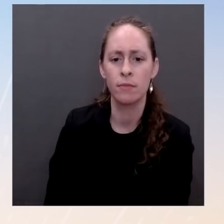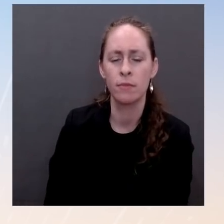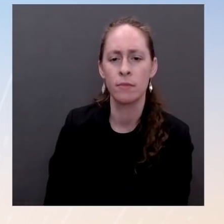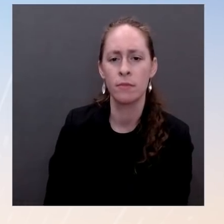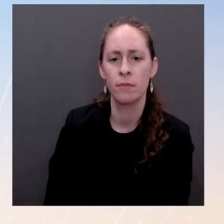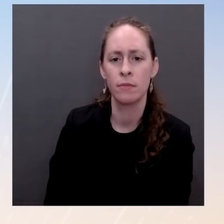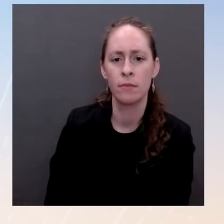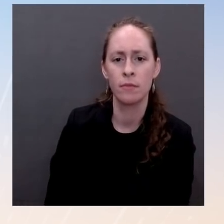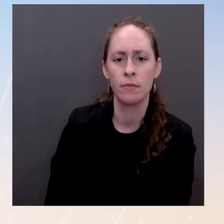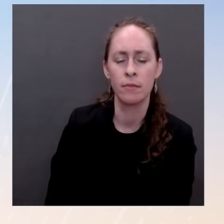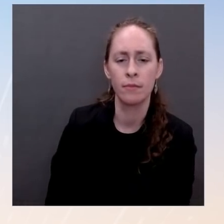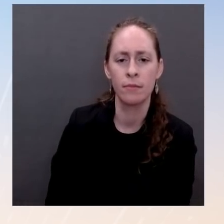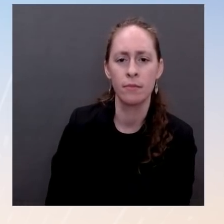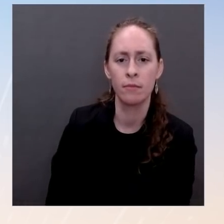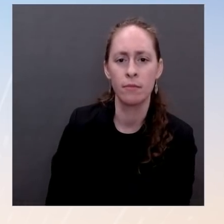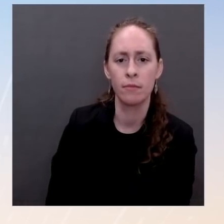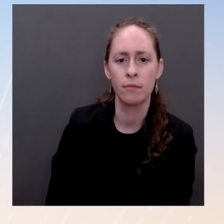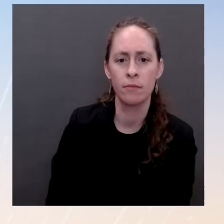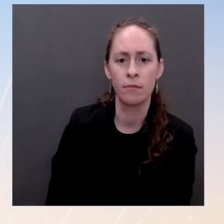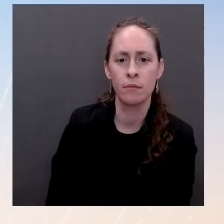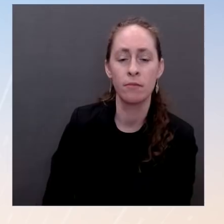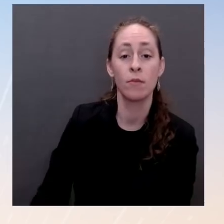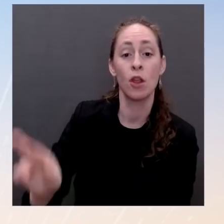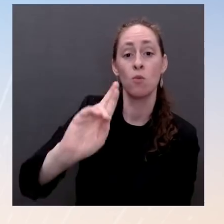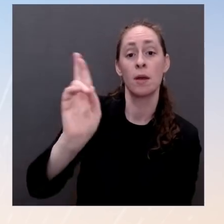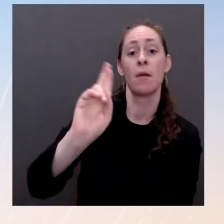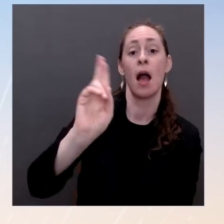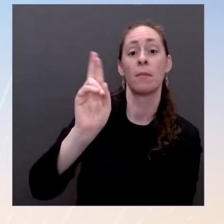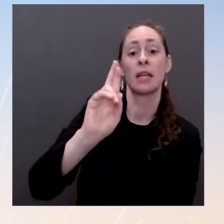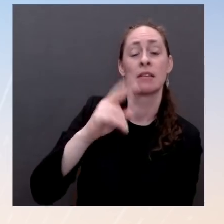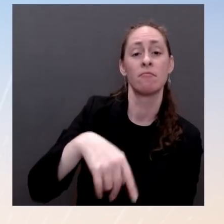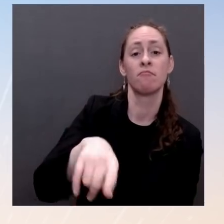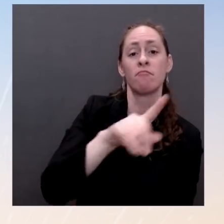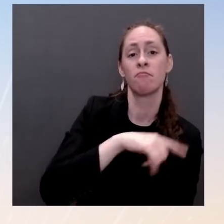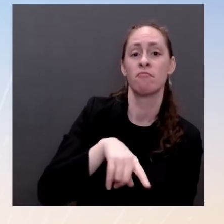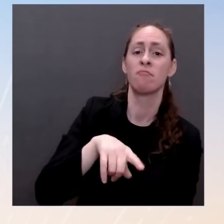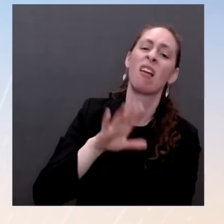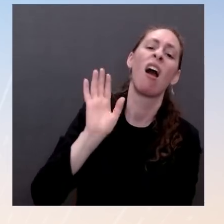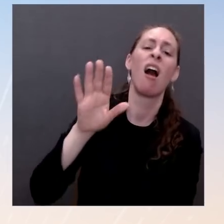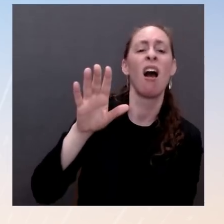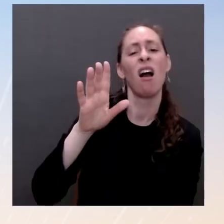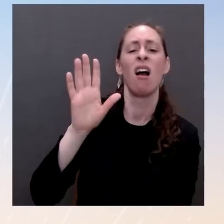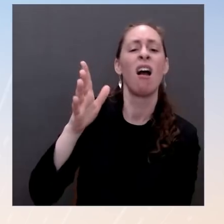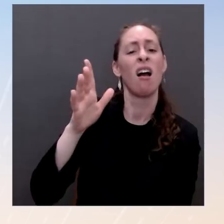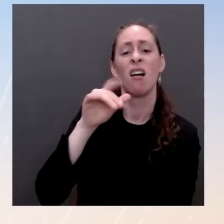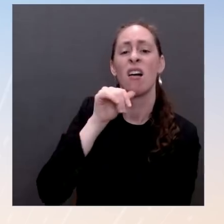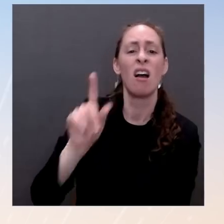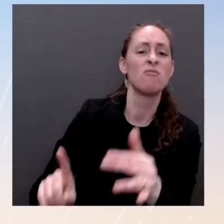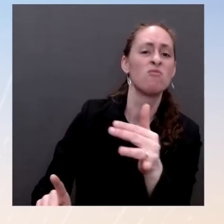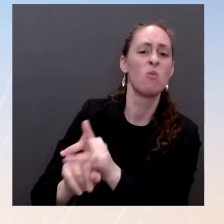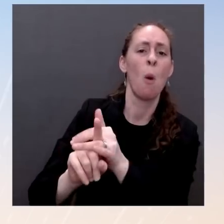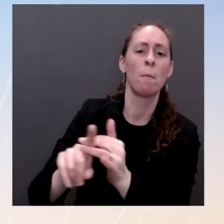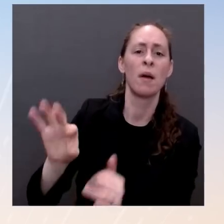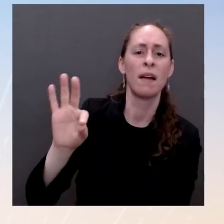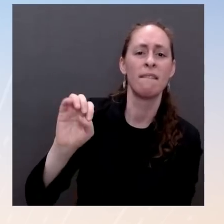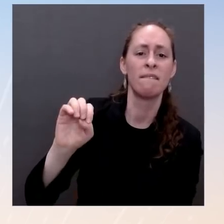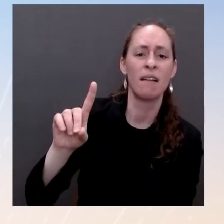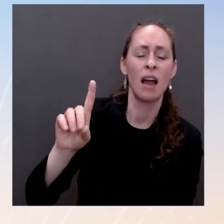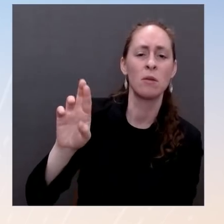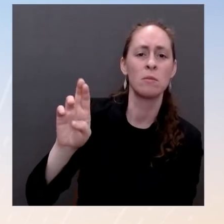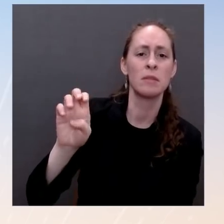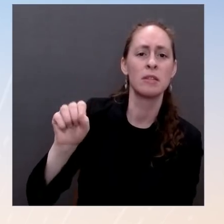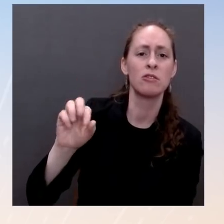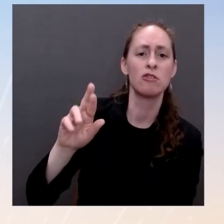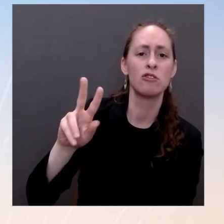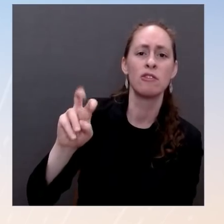allowing four of the five nominees to go through and then dealing with Sarah Brewer-Raskin later? Again, we are working with